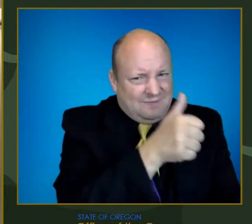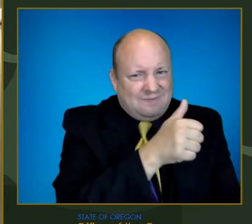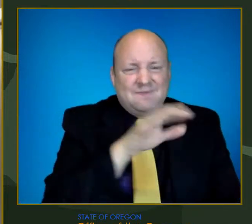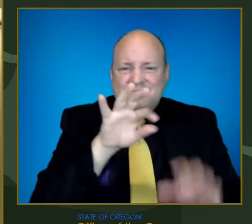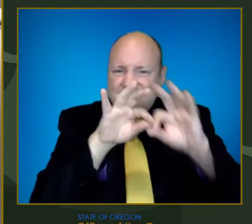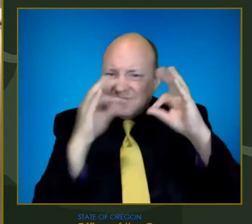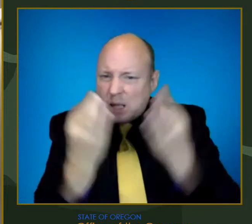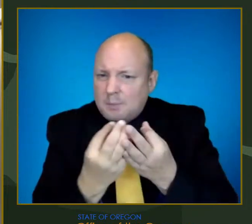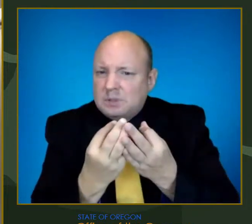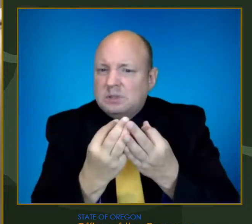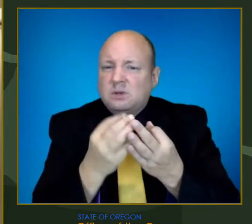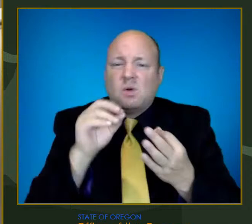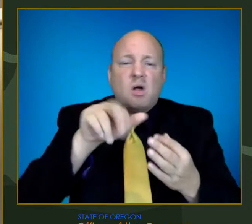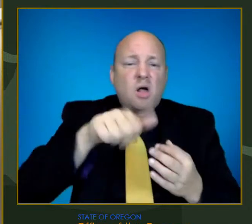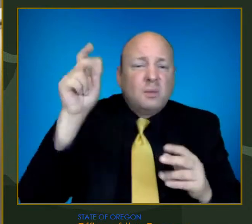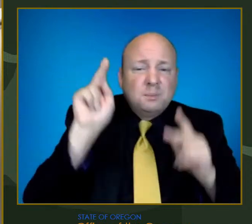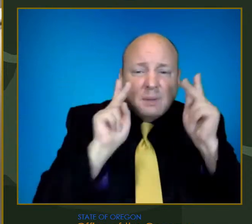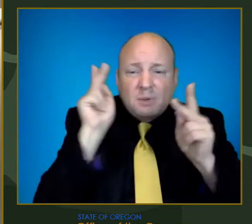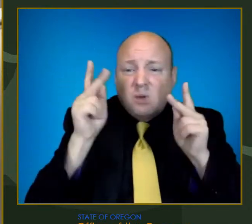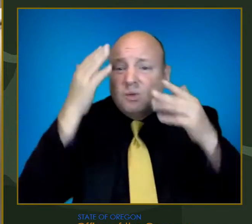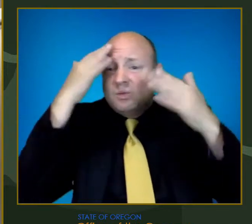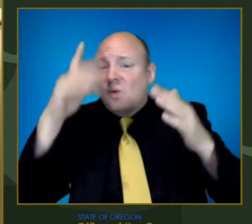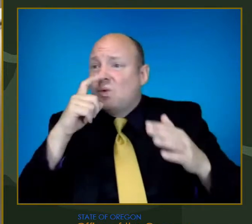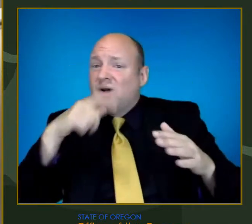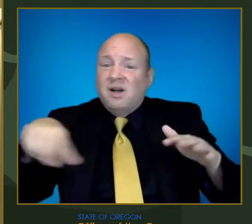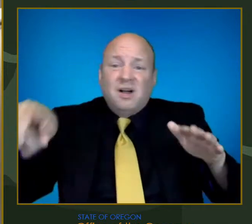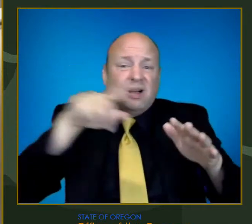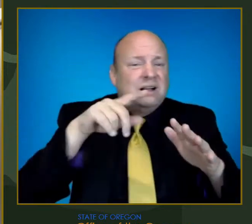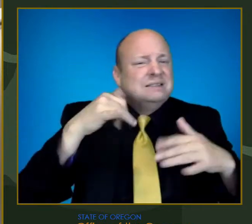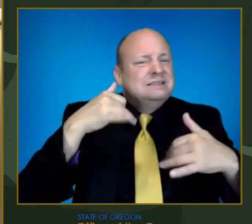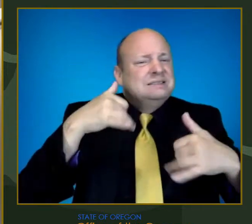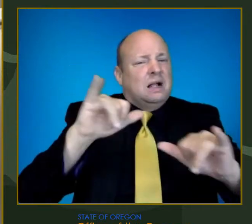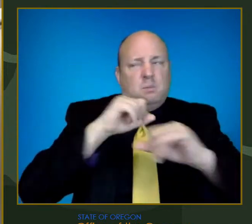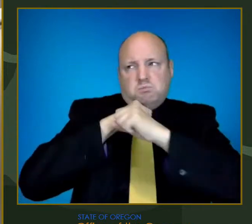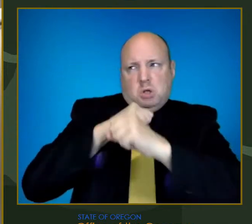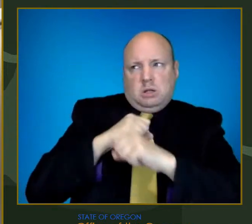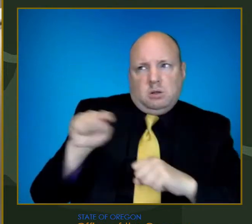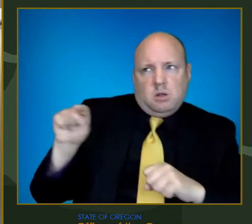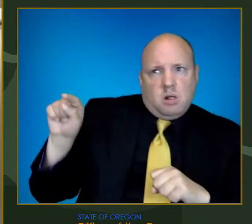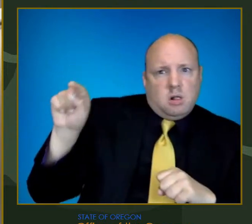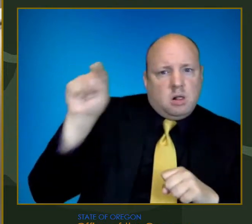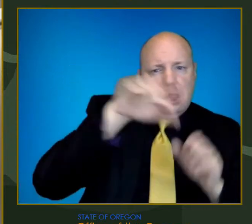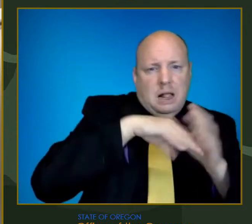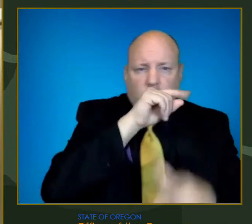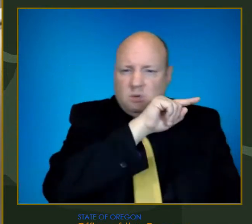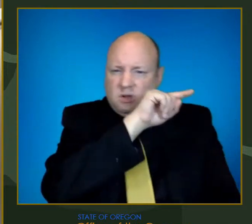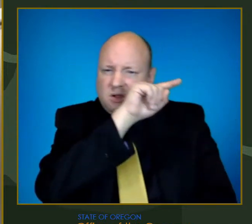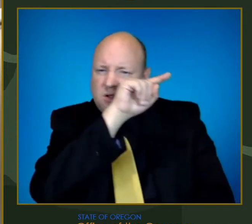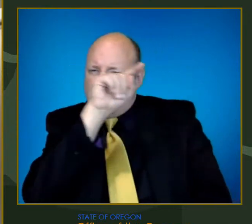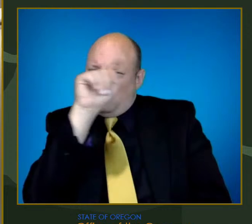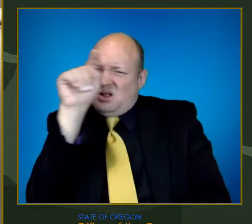you, because that's what we need to do to curb this pandemic.